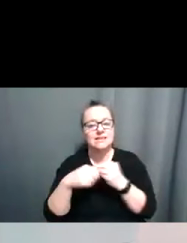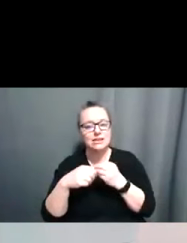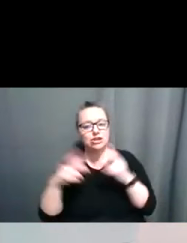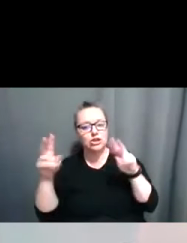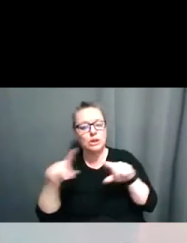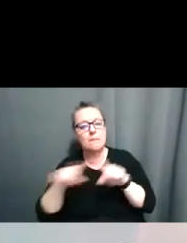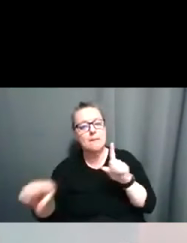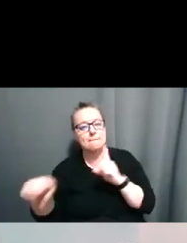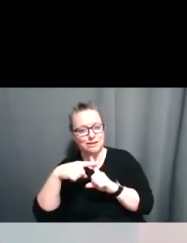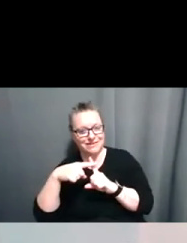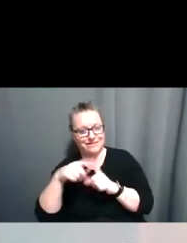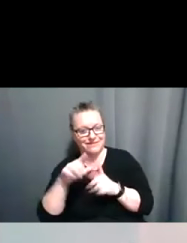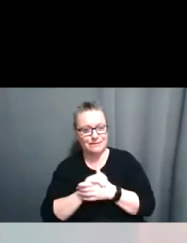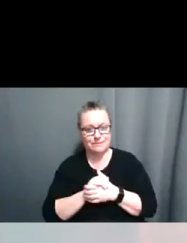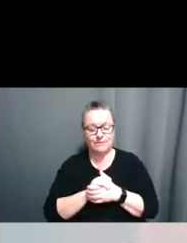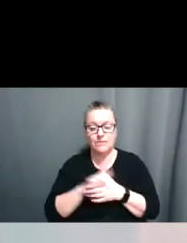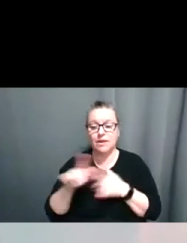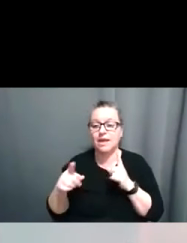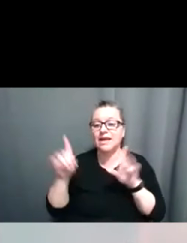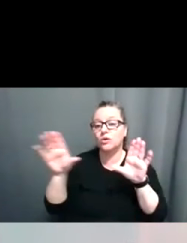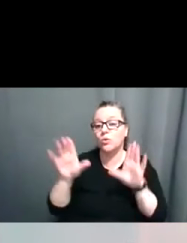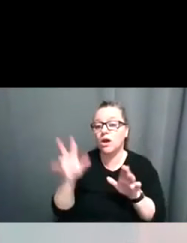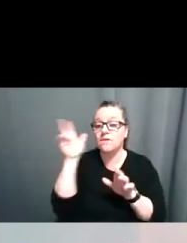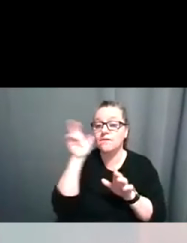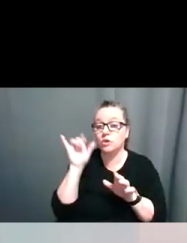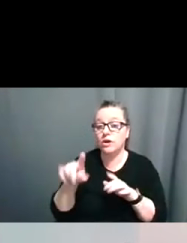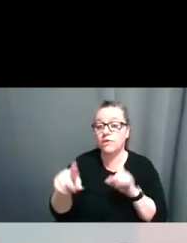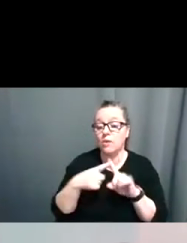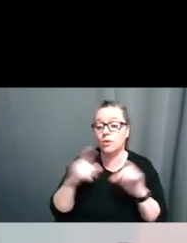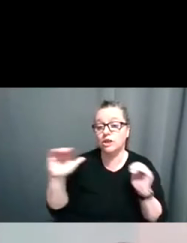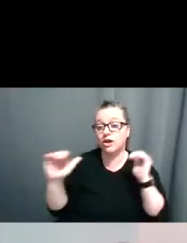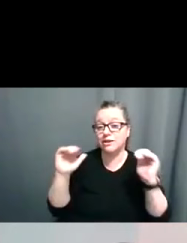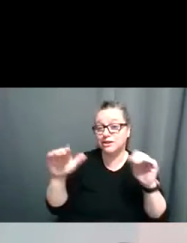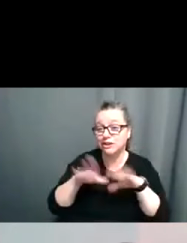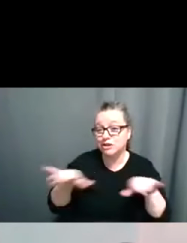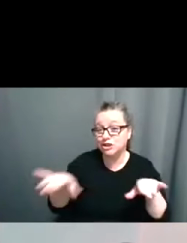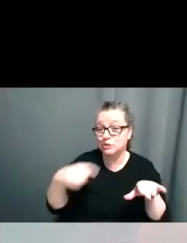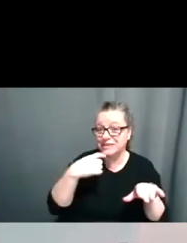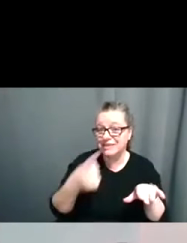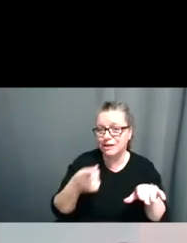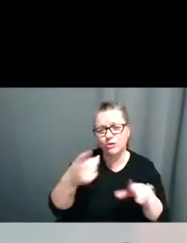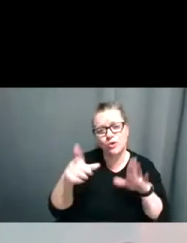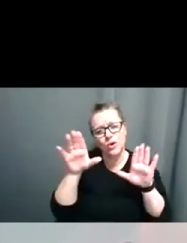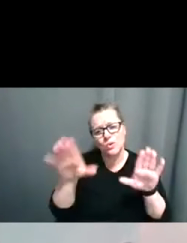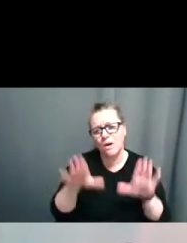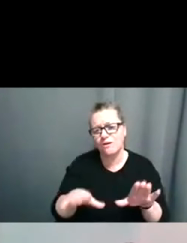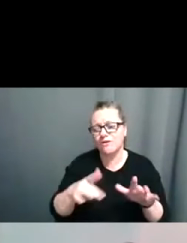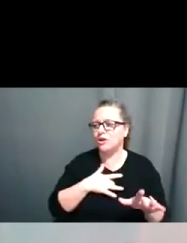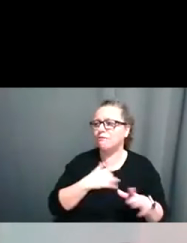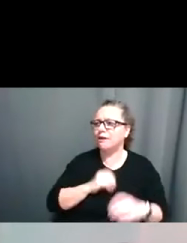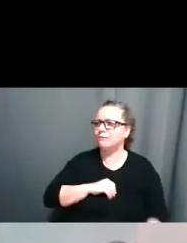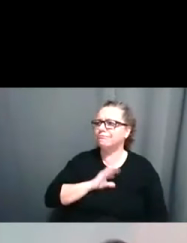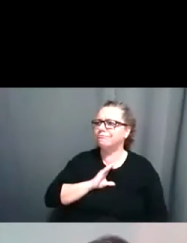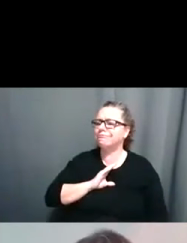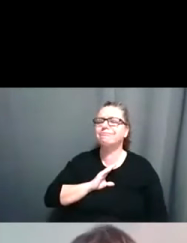side. You know, when it's wonderful to hear that is when your adult children say that to you. You feel like you've gotten somewhere with that. Right?